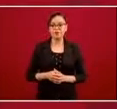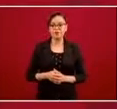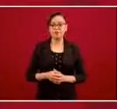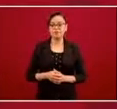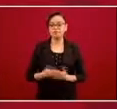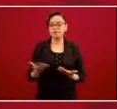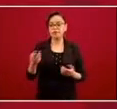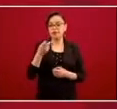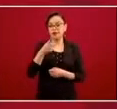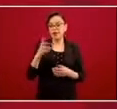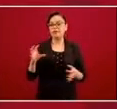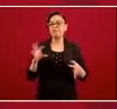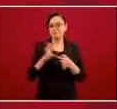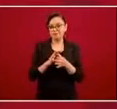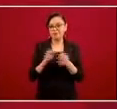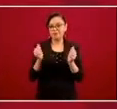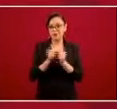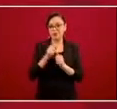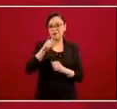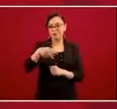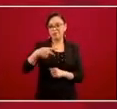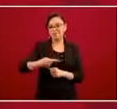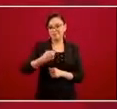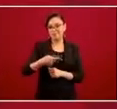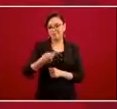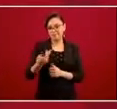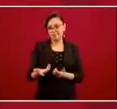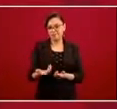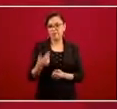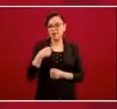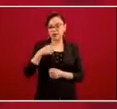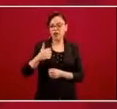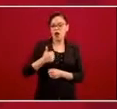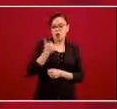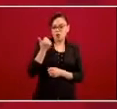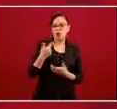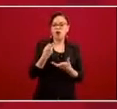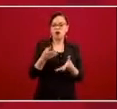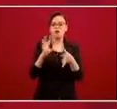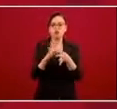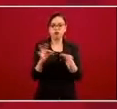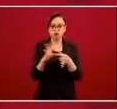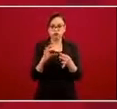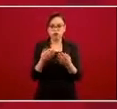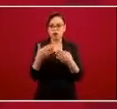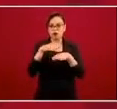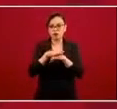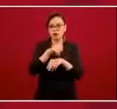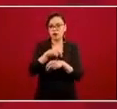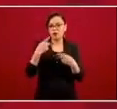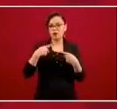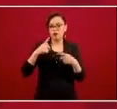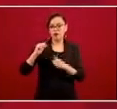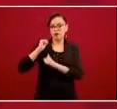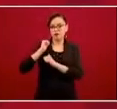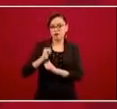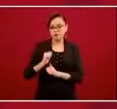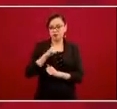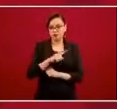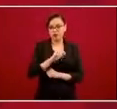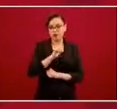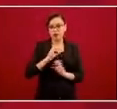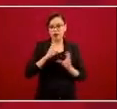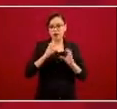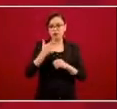I think it has to do with what you were saying. I would like to say the following, talking about the health